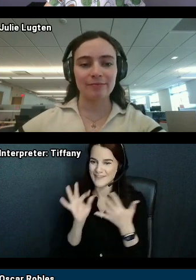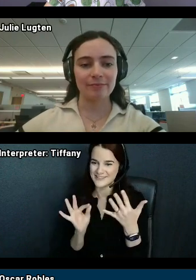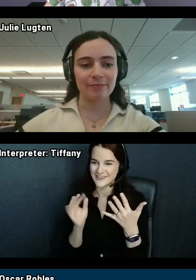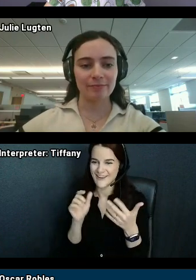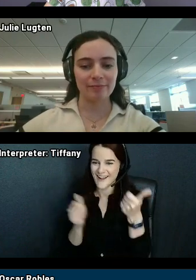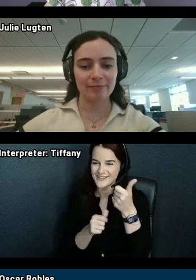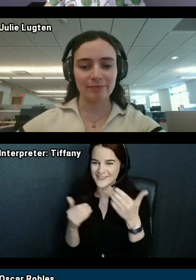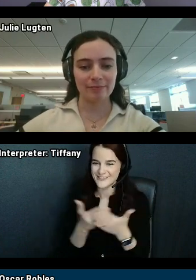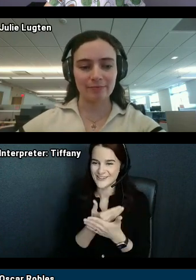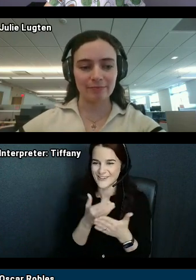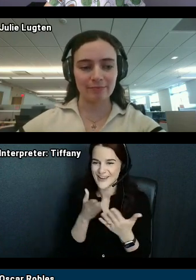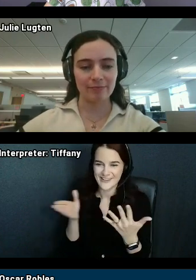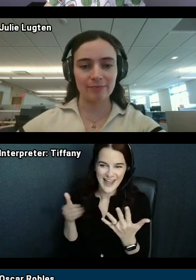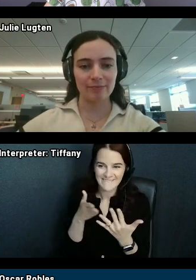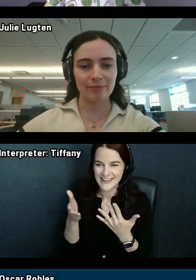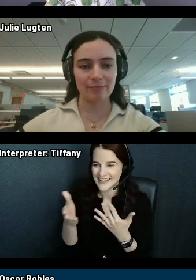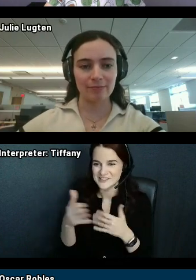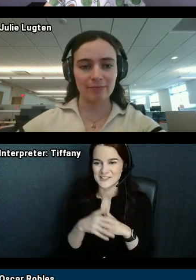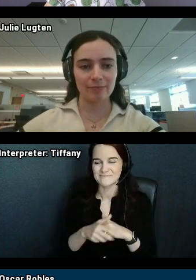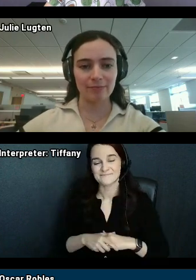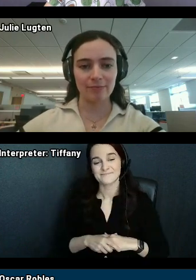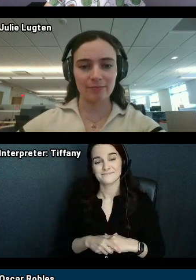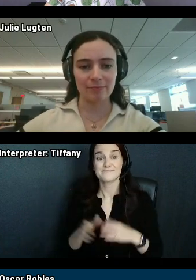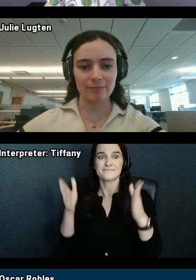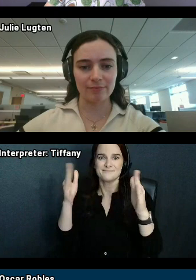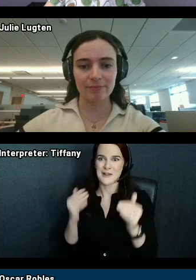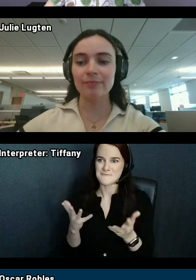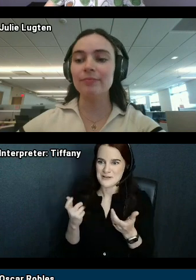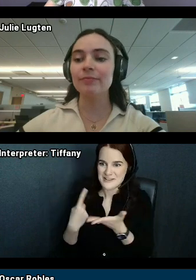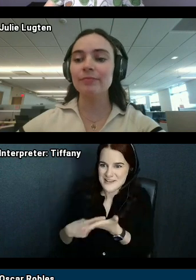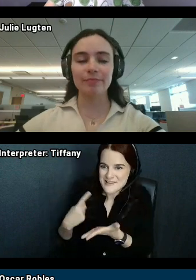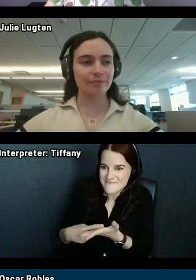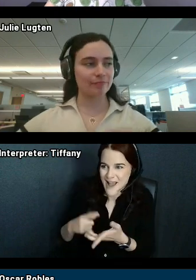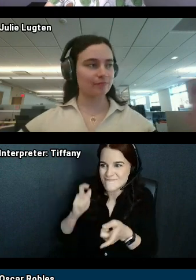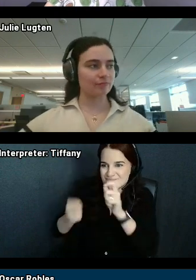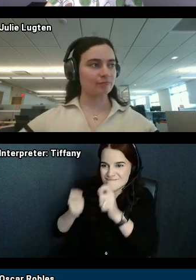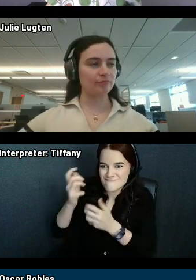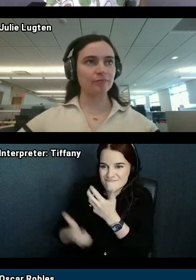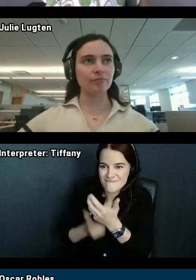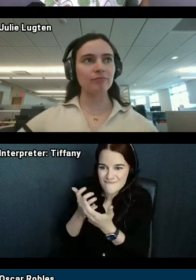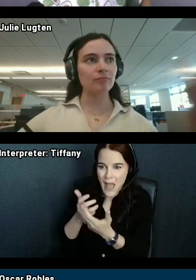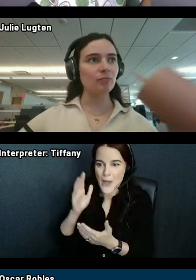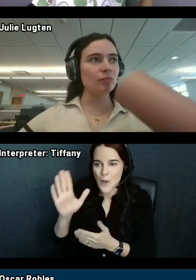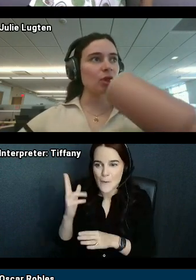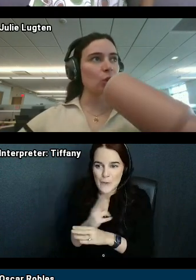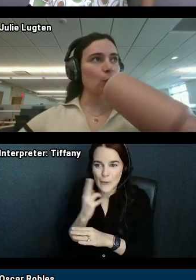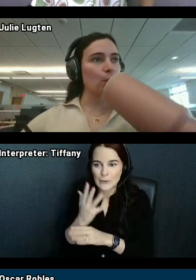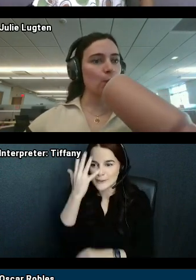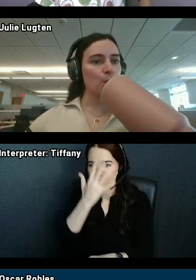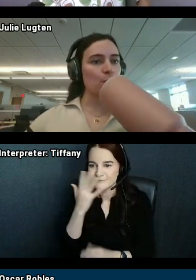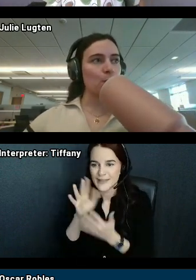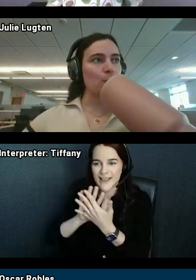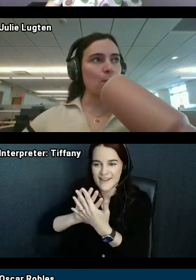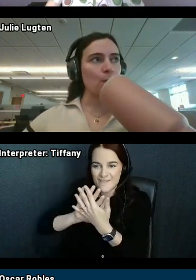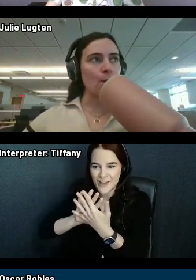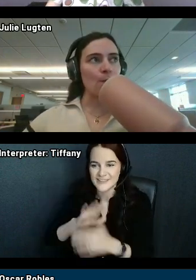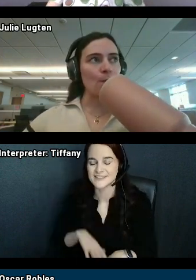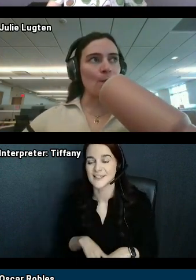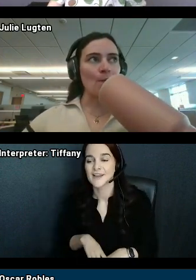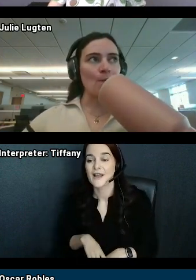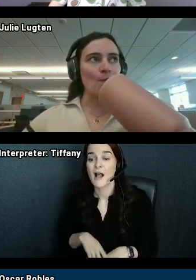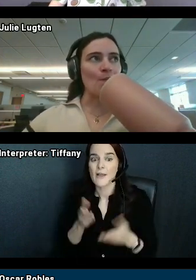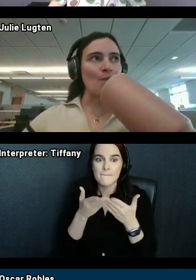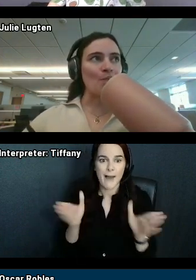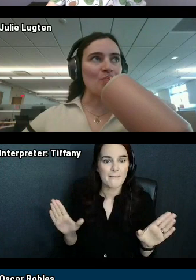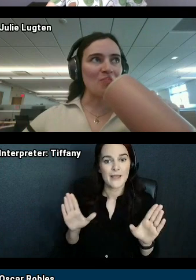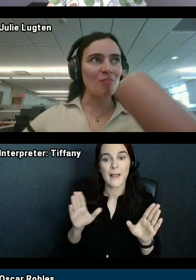And then I also want to talk about customizing your user interface. So there's a public beta that you can opt into to streamline